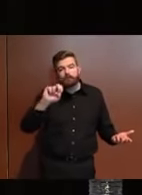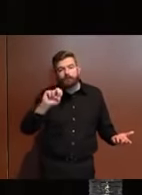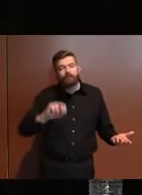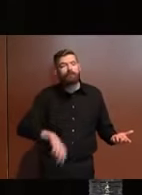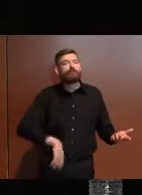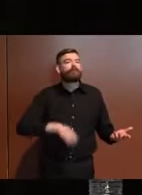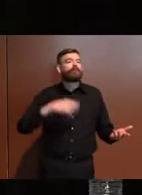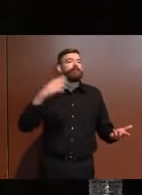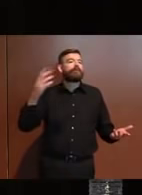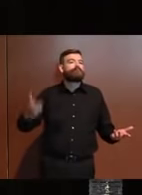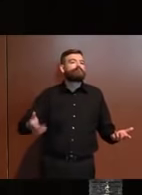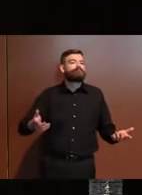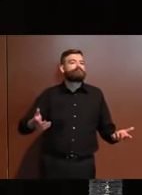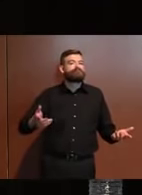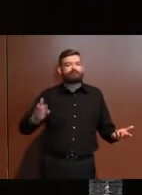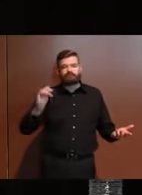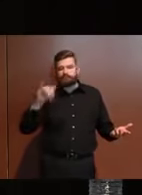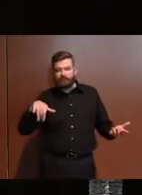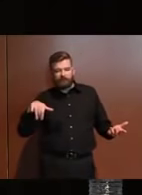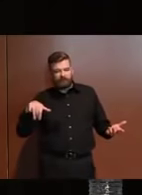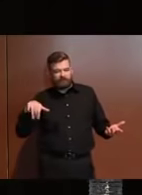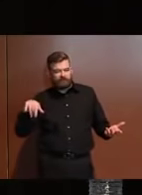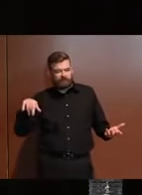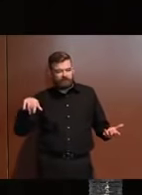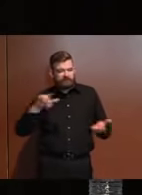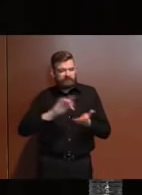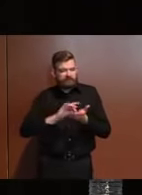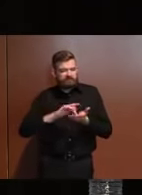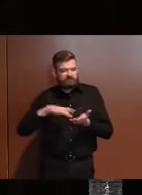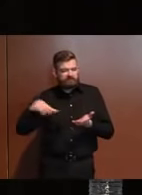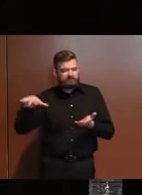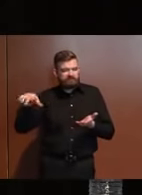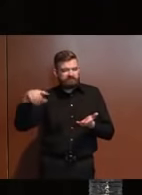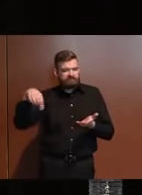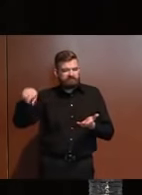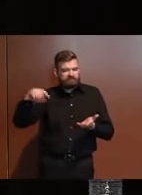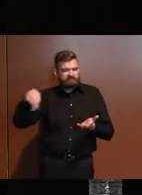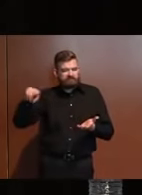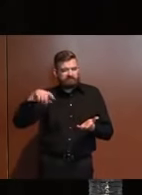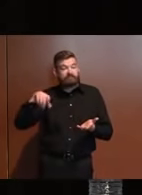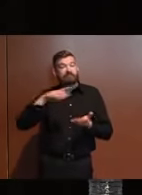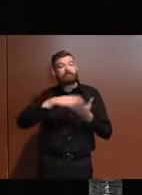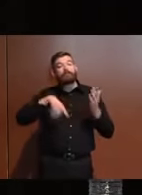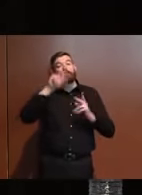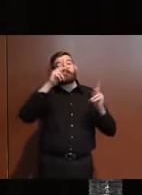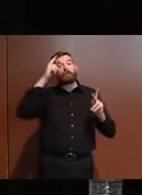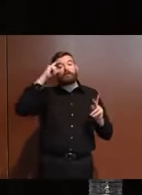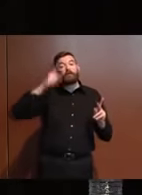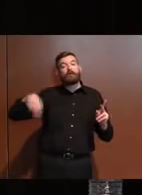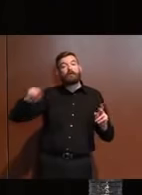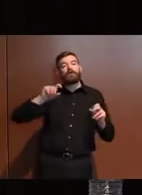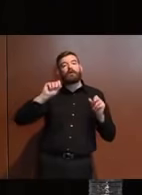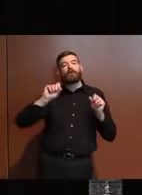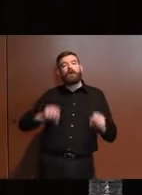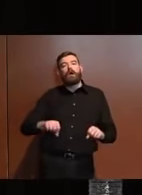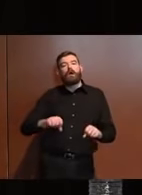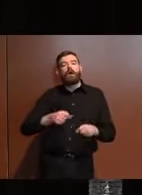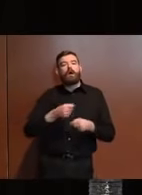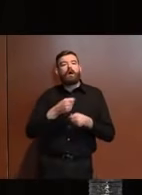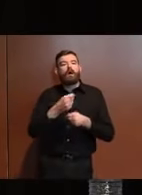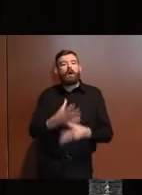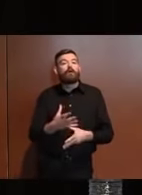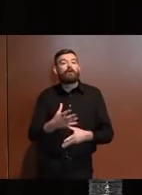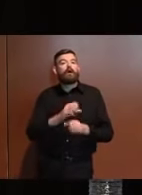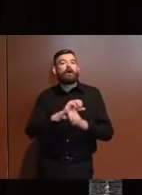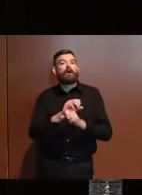well. There have been some suggestions that these medicines could conceivably worsen the course of COVID as an illness.